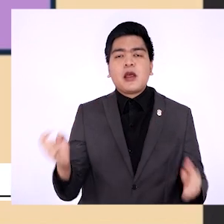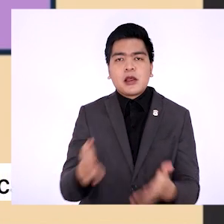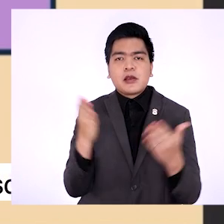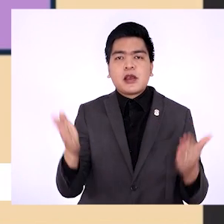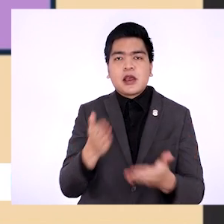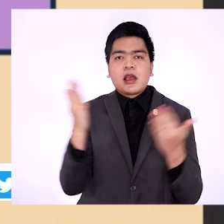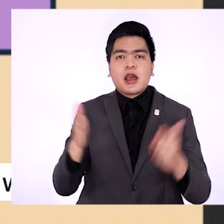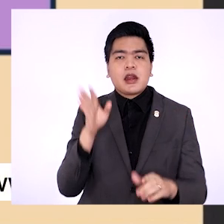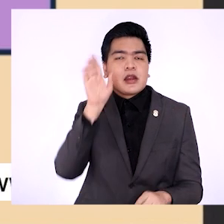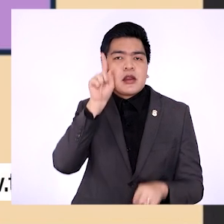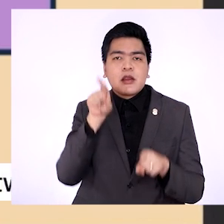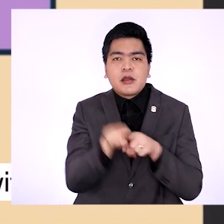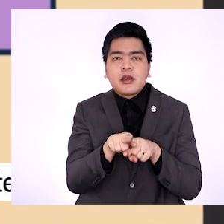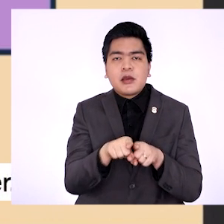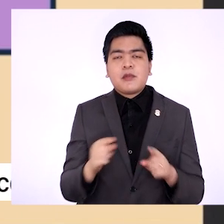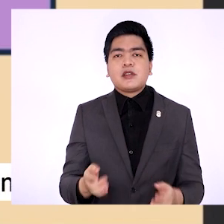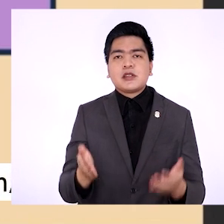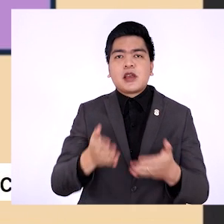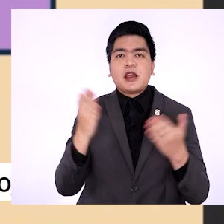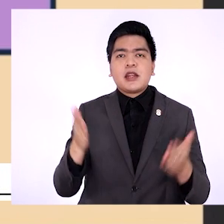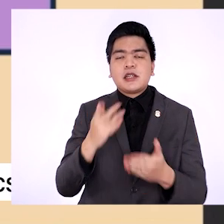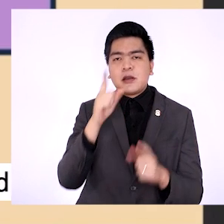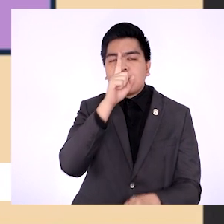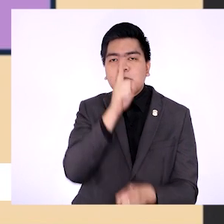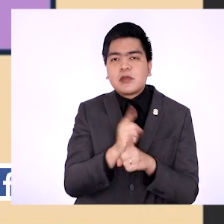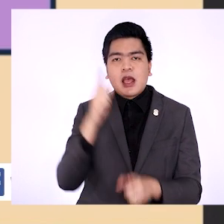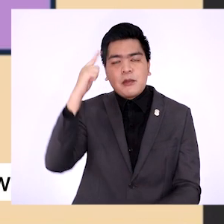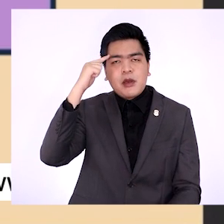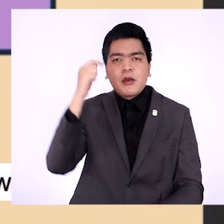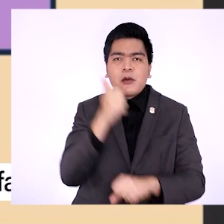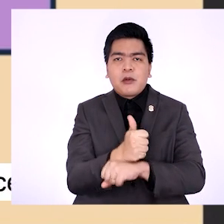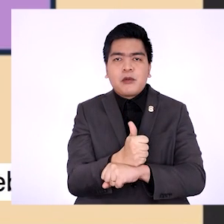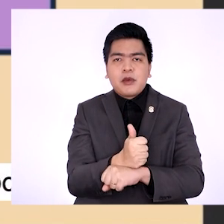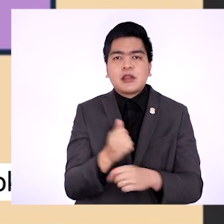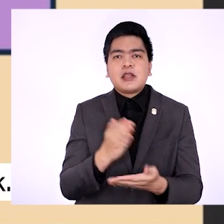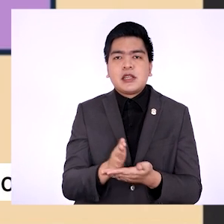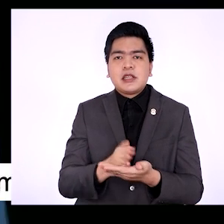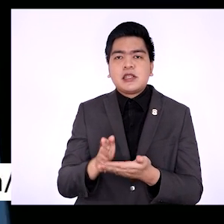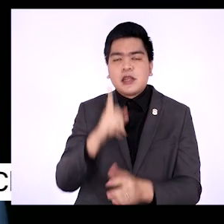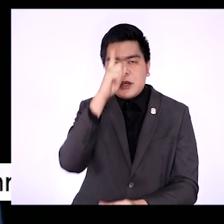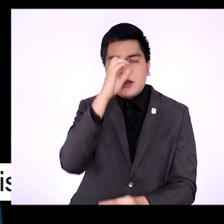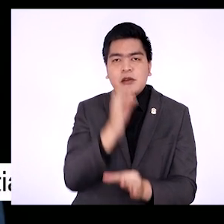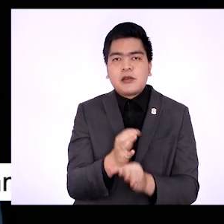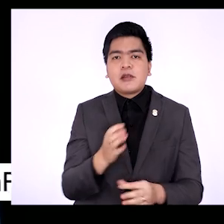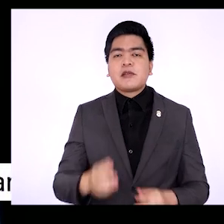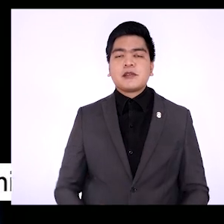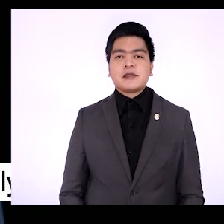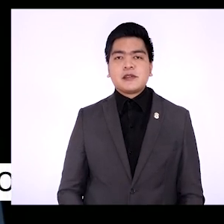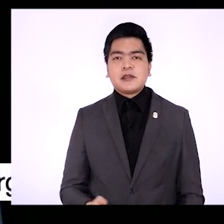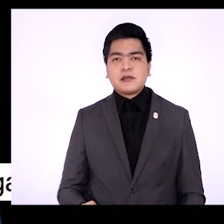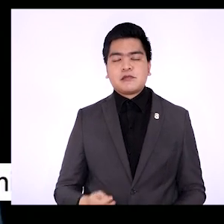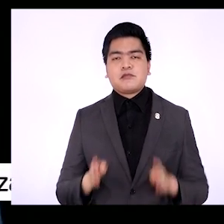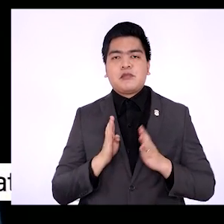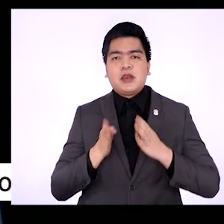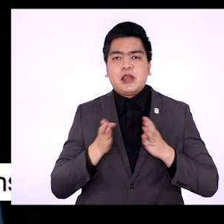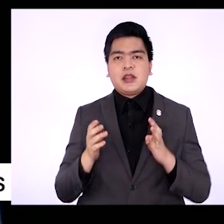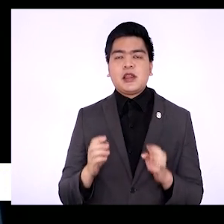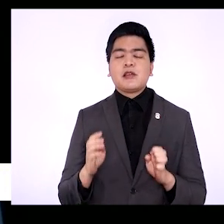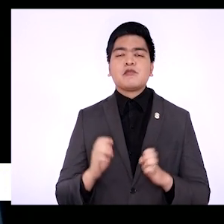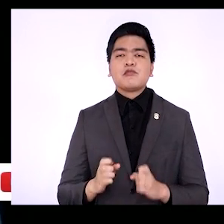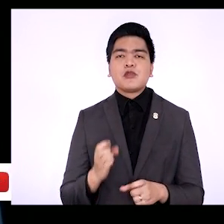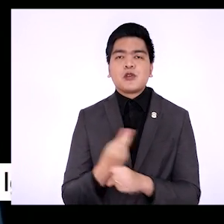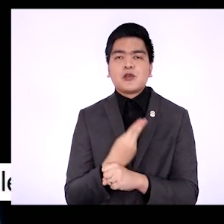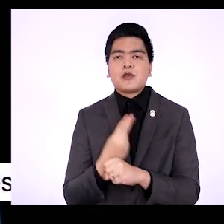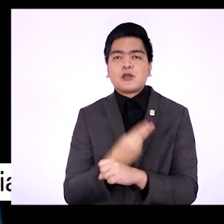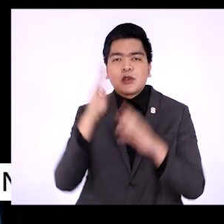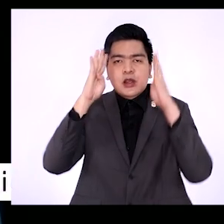youth to have a growth mindset and to encourage them to find creative ways to strengthen and share their faith. The Binhi can use their creativity in their